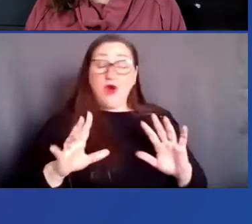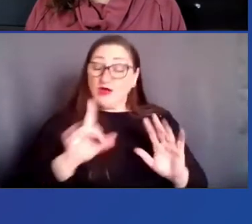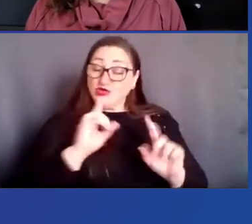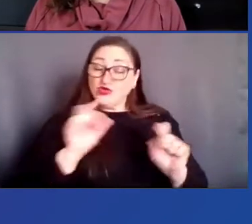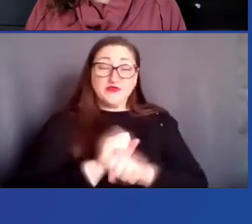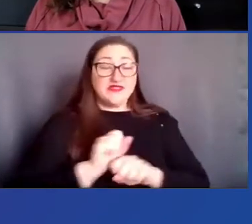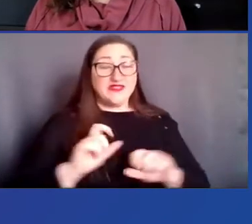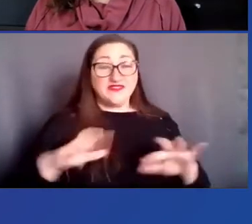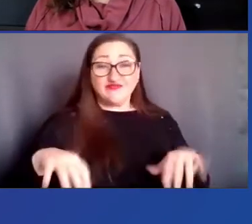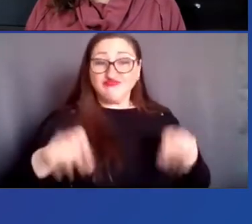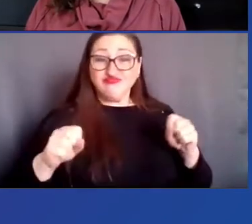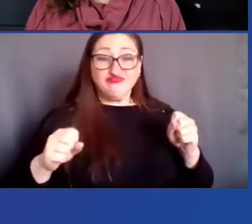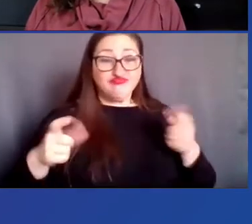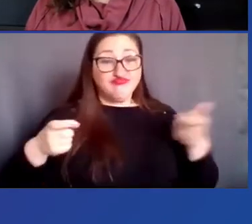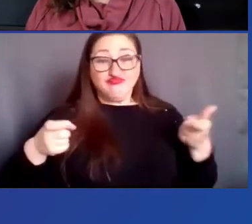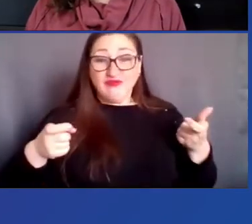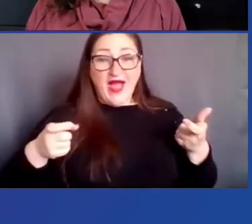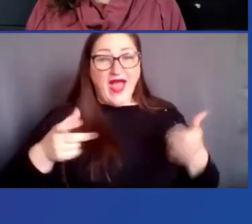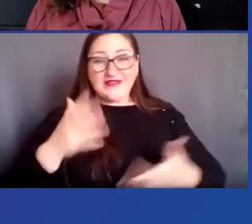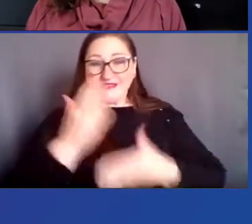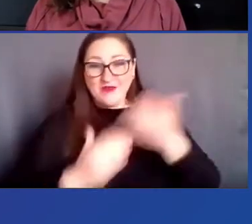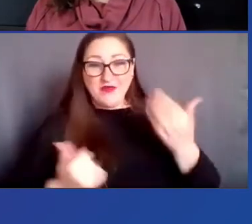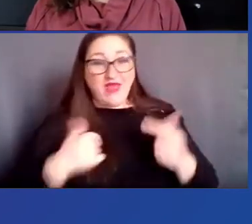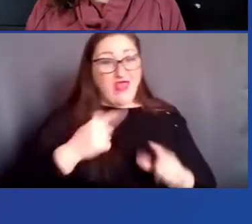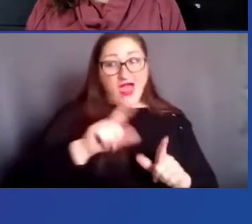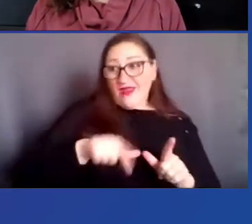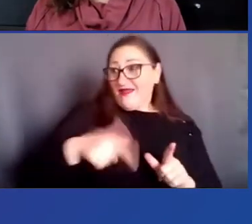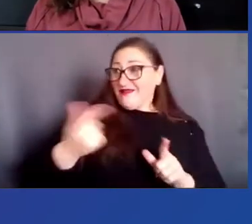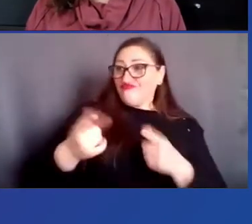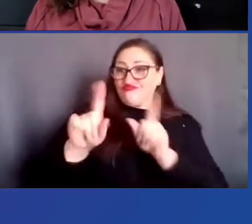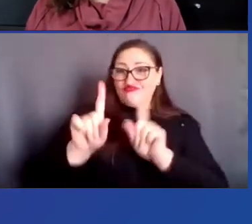I think that was a really great moment for me,